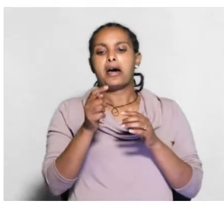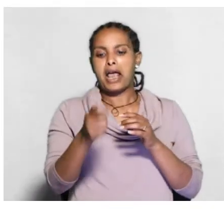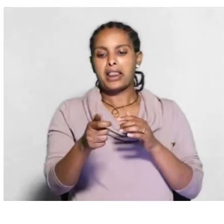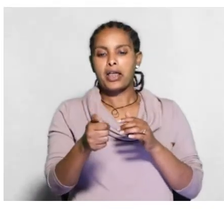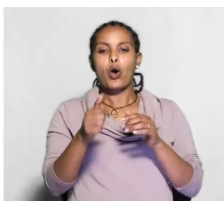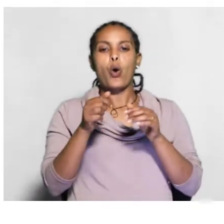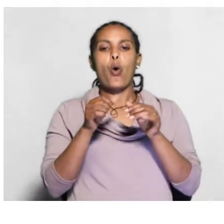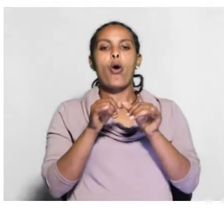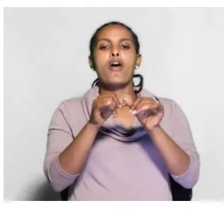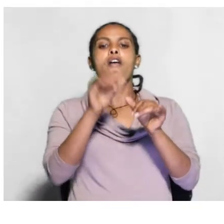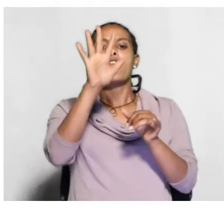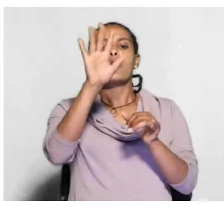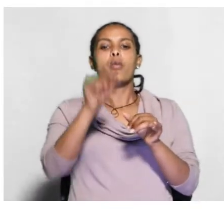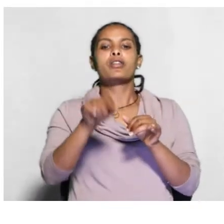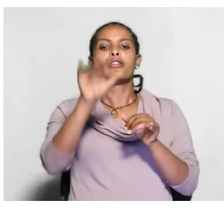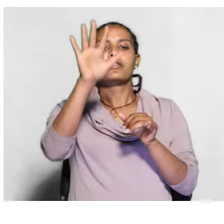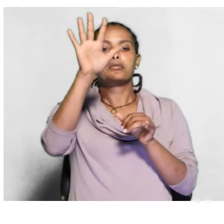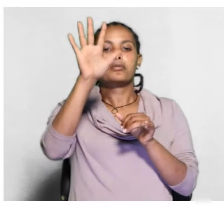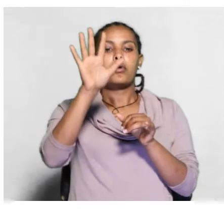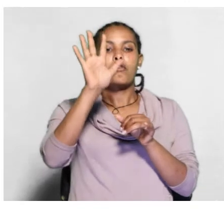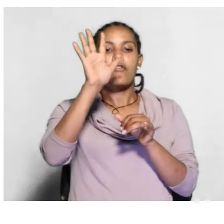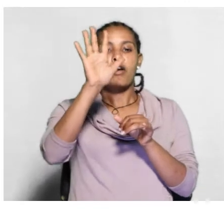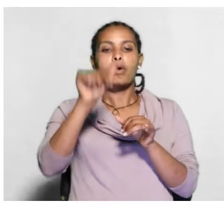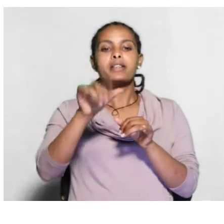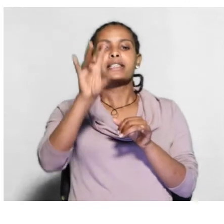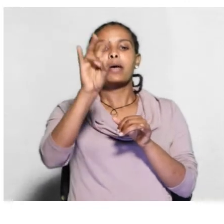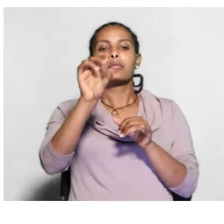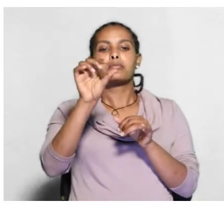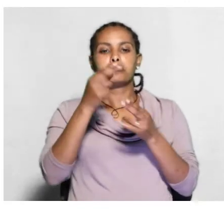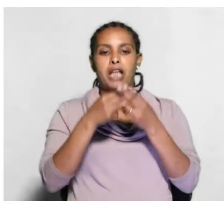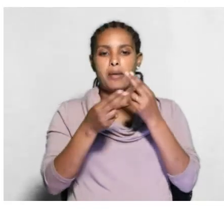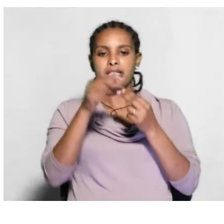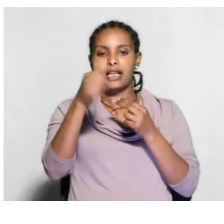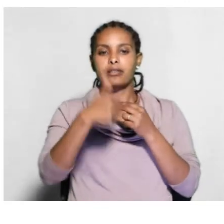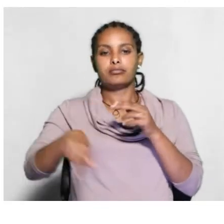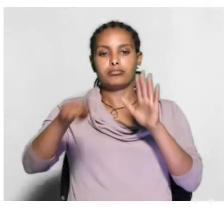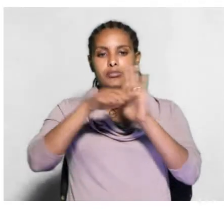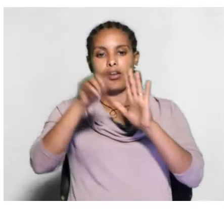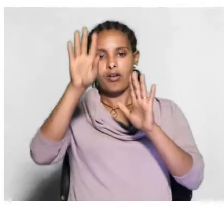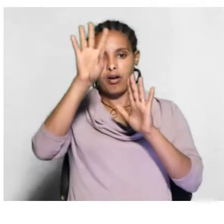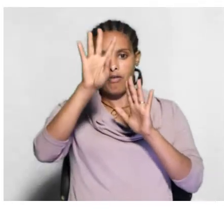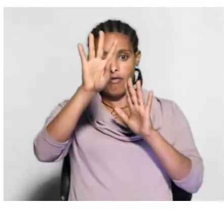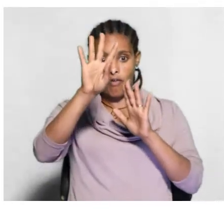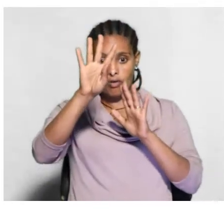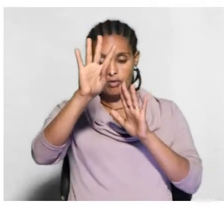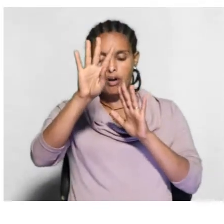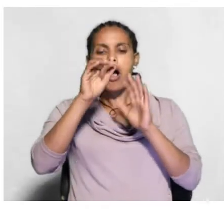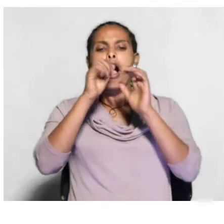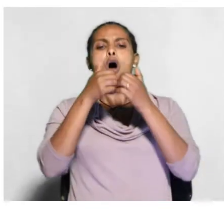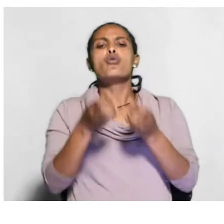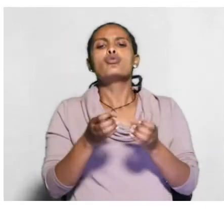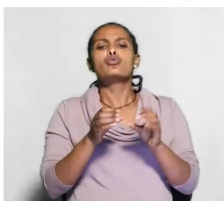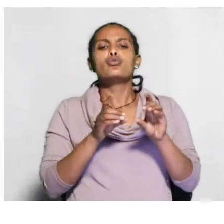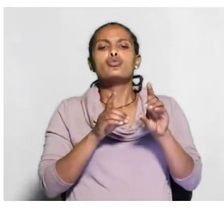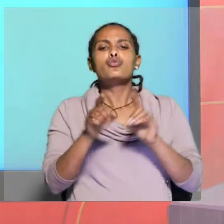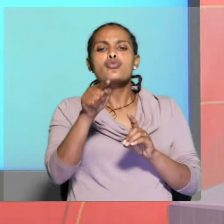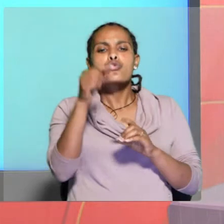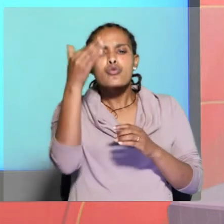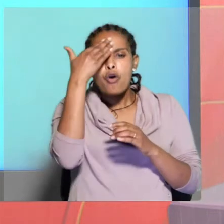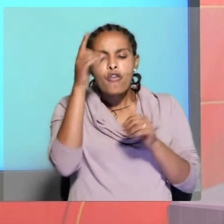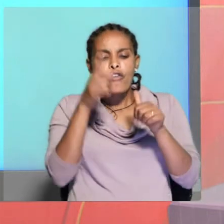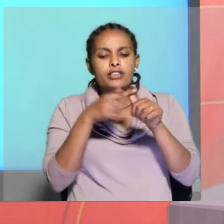of 5.7 times 10 raised to minus 4 per second? How do you know decomposition is first